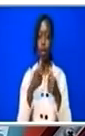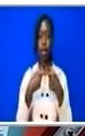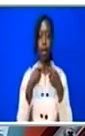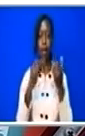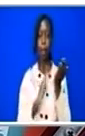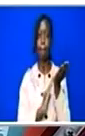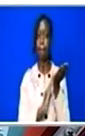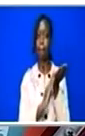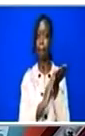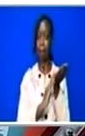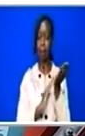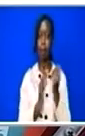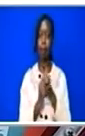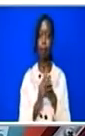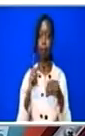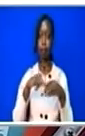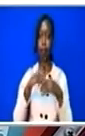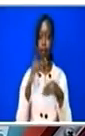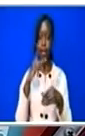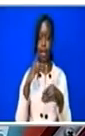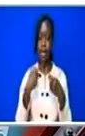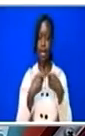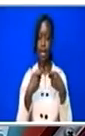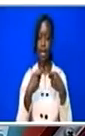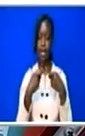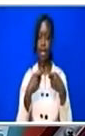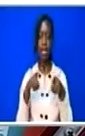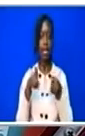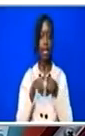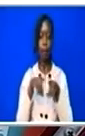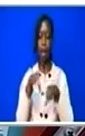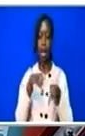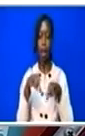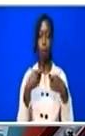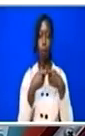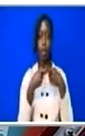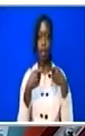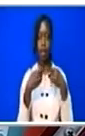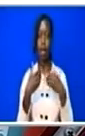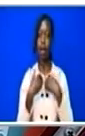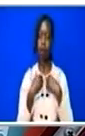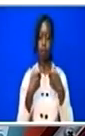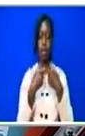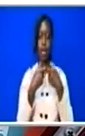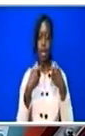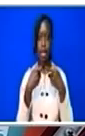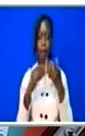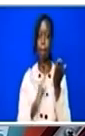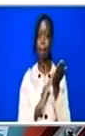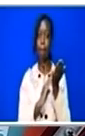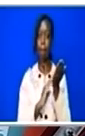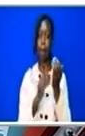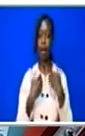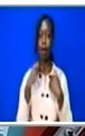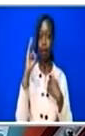membrane, plant cells have cell membranes and animal cells have cell membranes. So a cell membrane is made up of 3